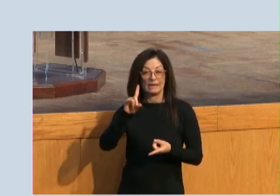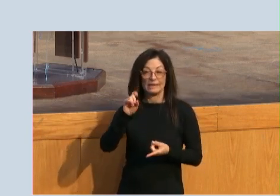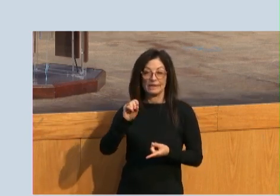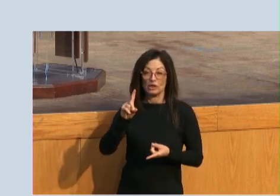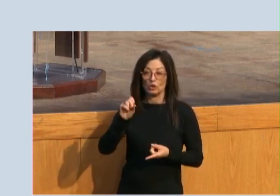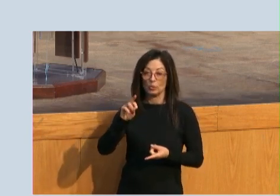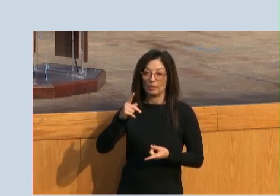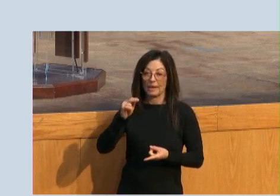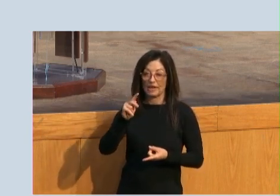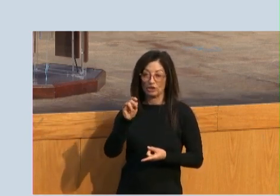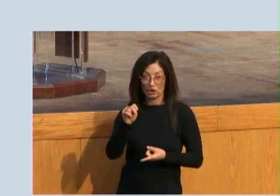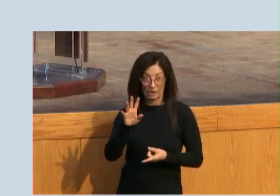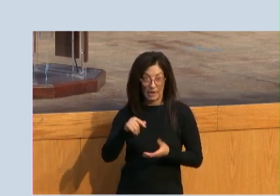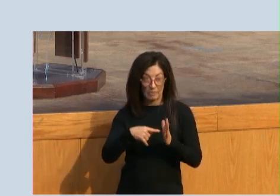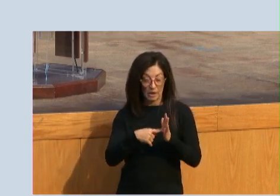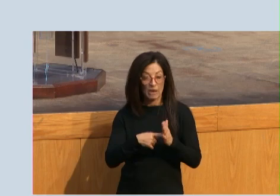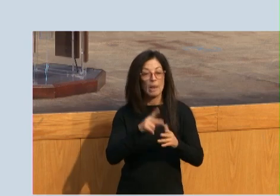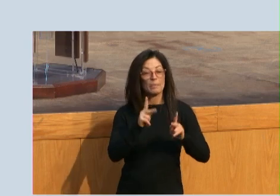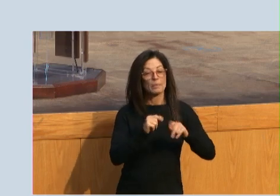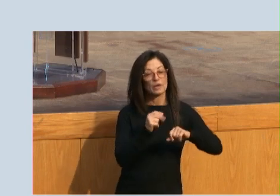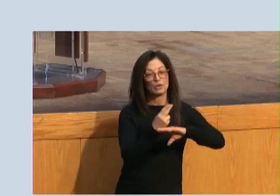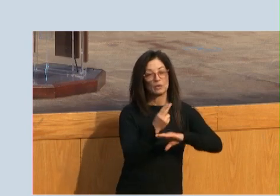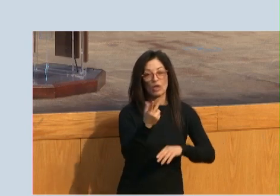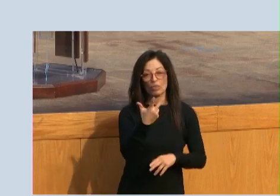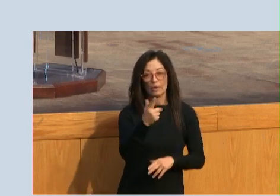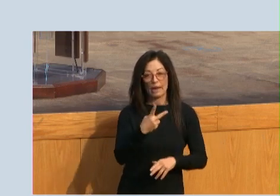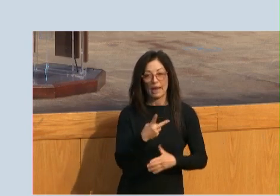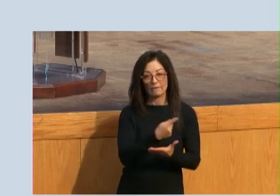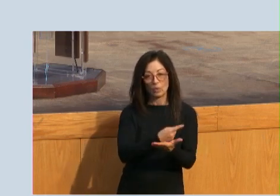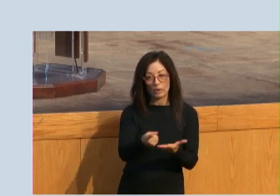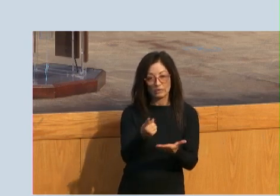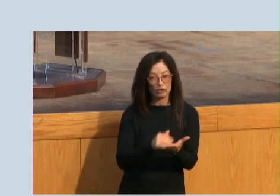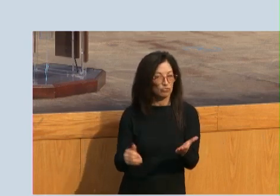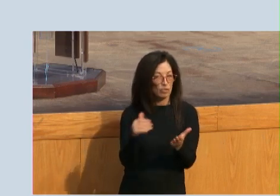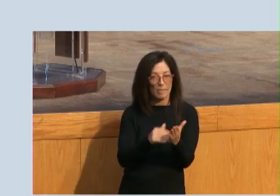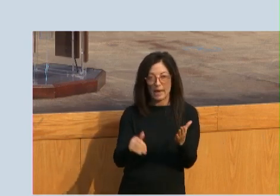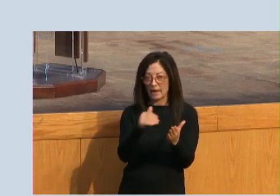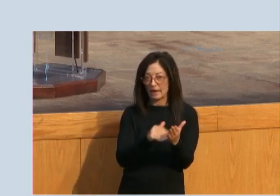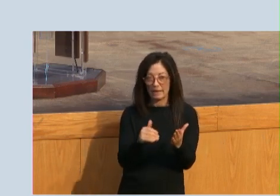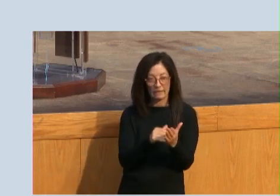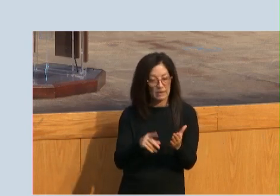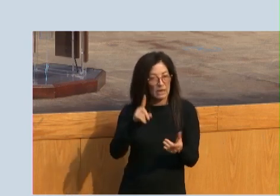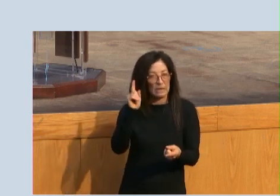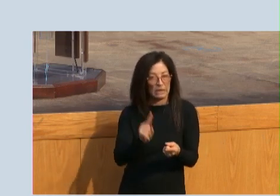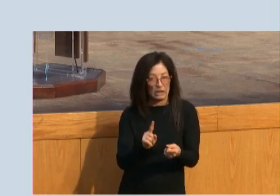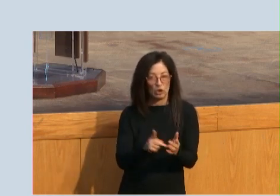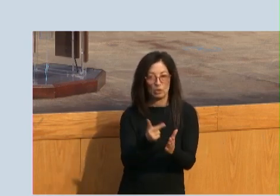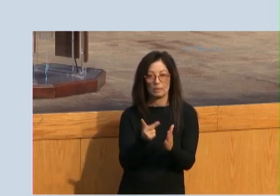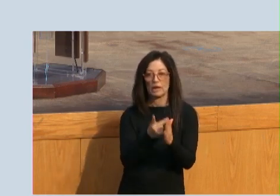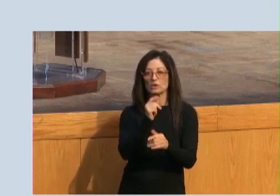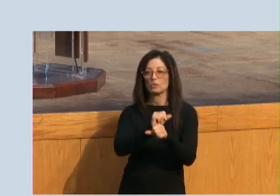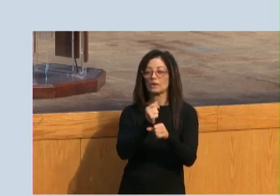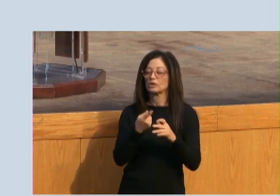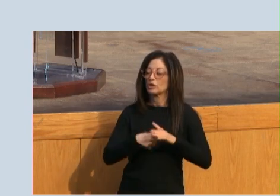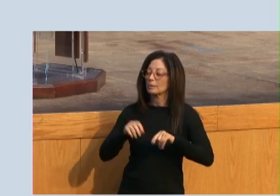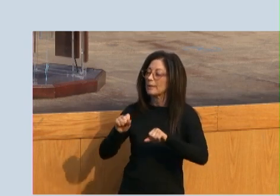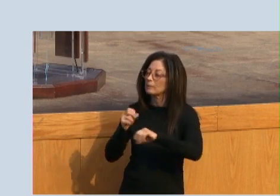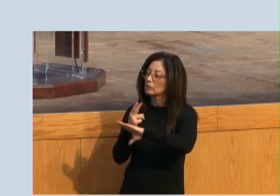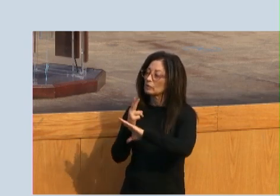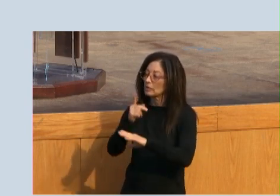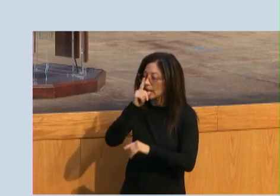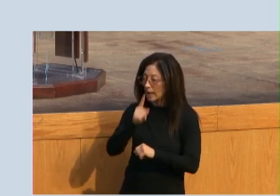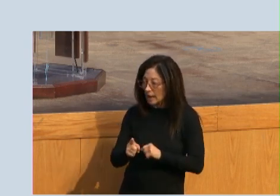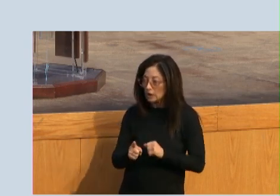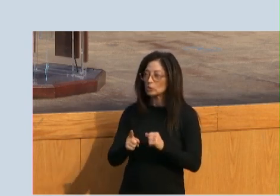have individuals turn from 3.5 weeks of just repetitive deduplication work and start to be able to use their actual